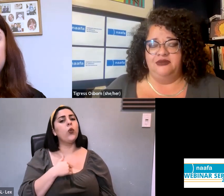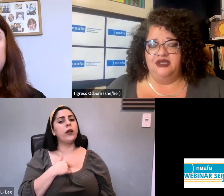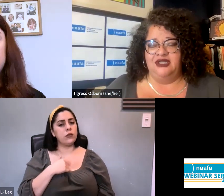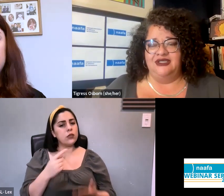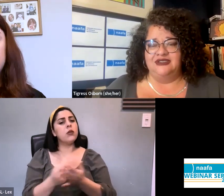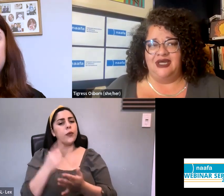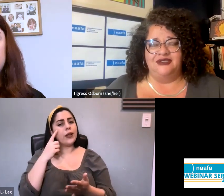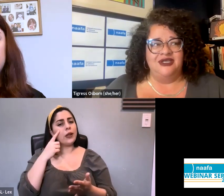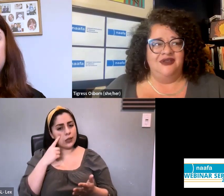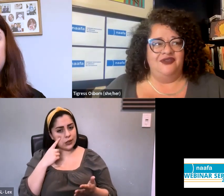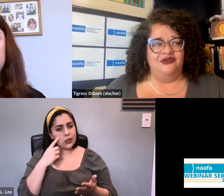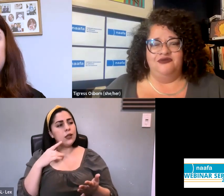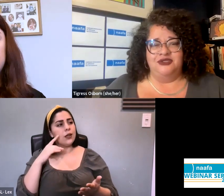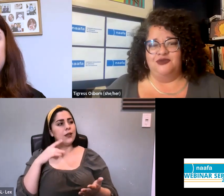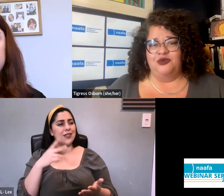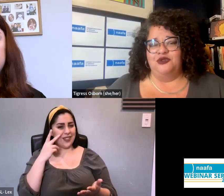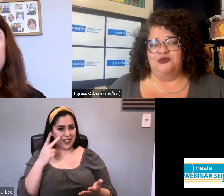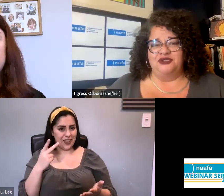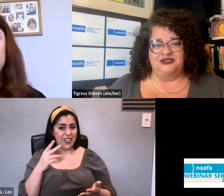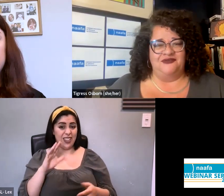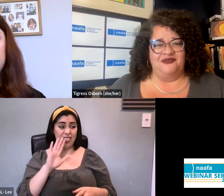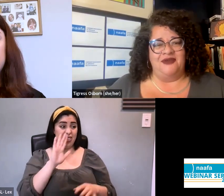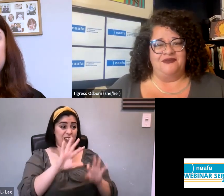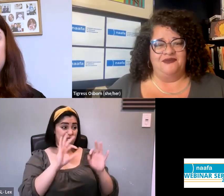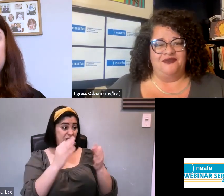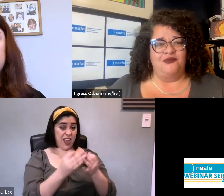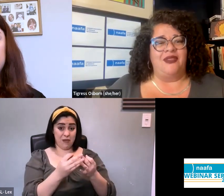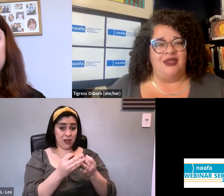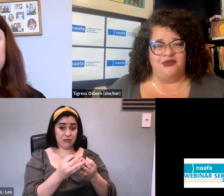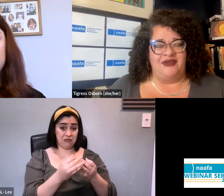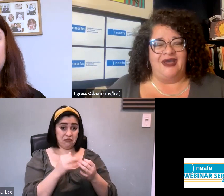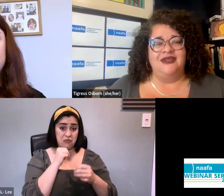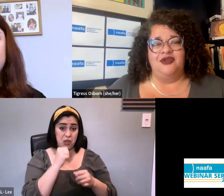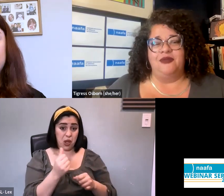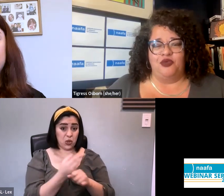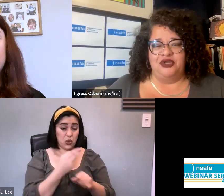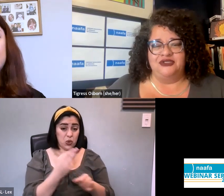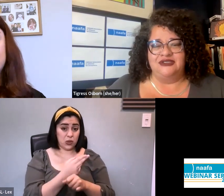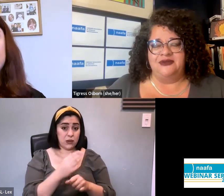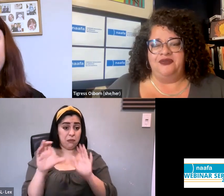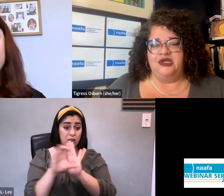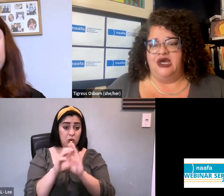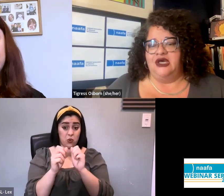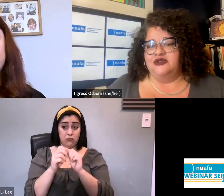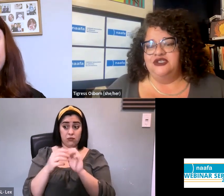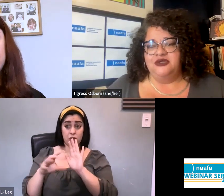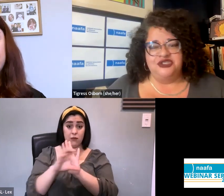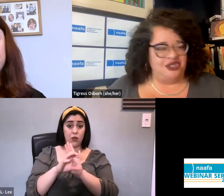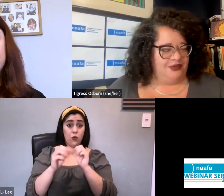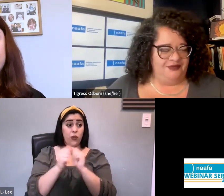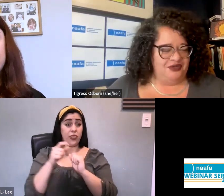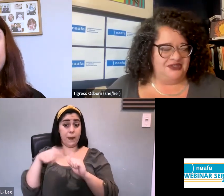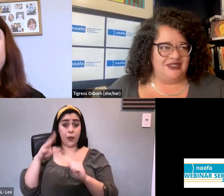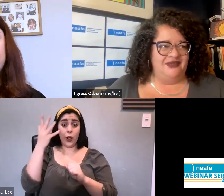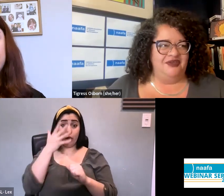in fat community is that their loved ones won't use pictures of them from when they were fat in their memorials. So I just want to